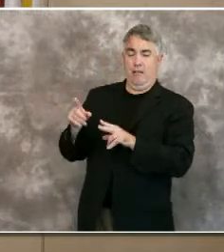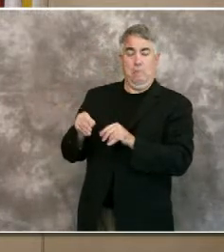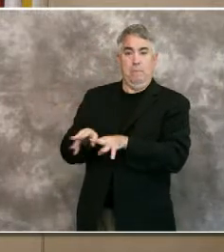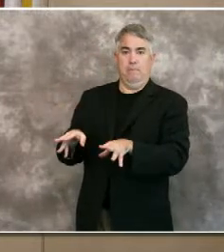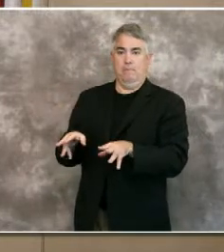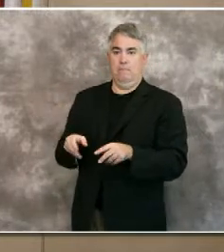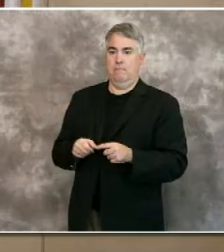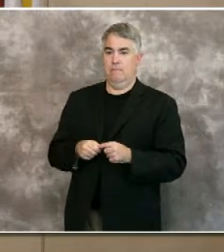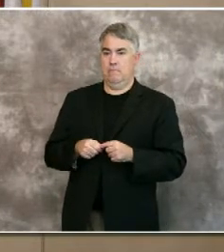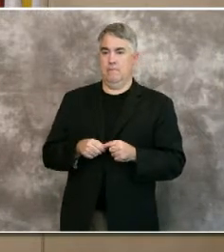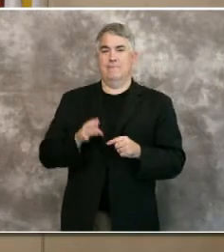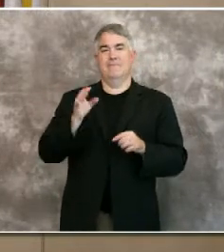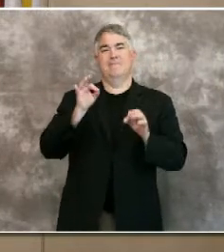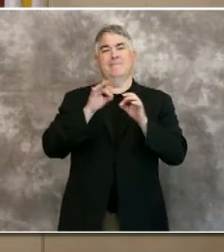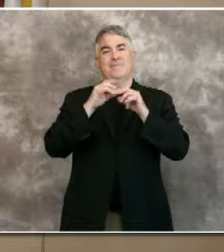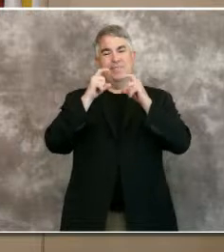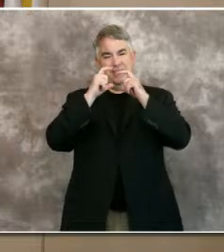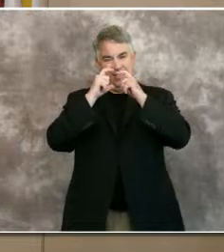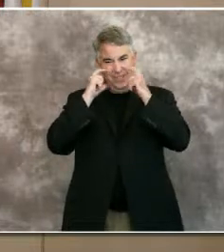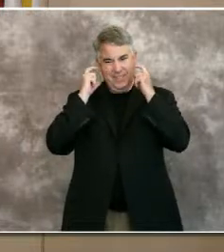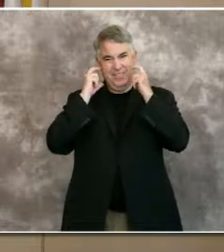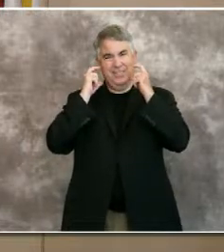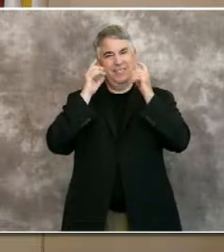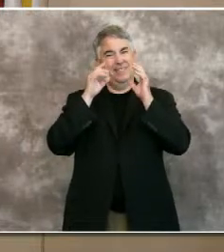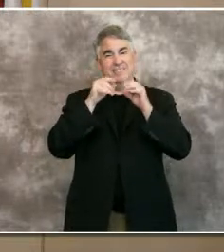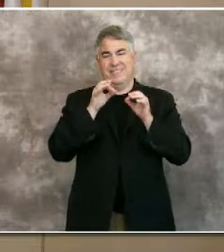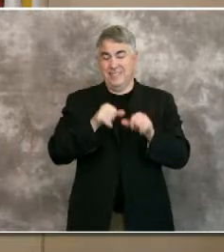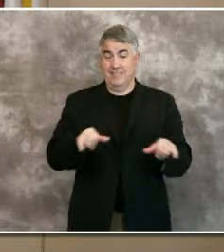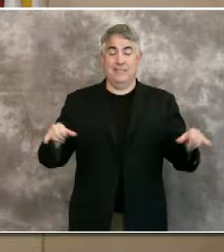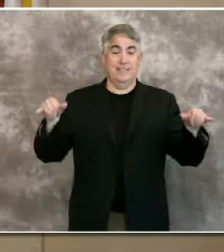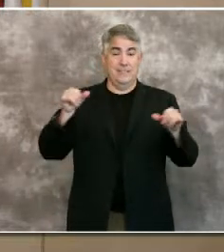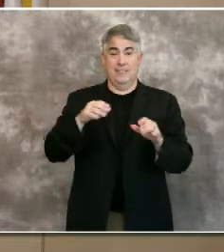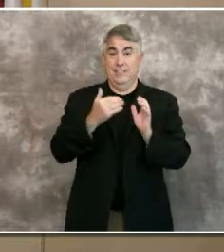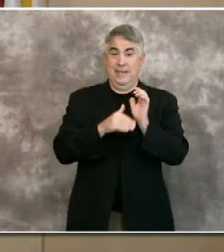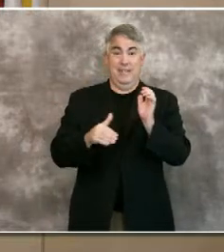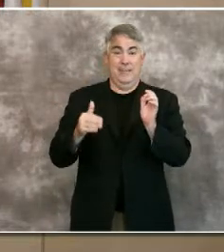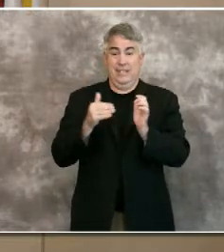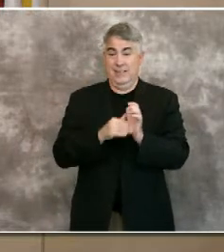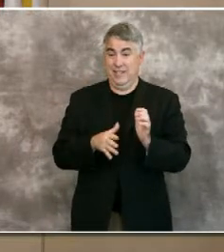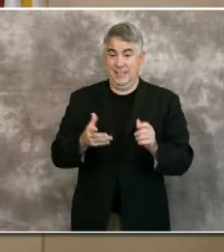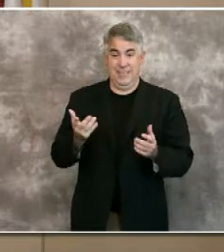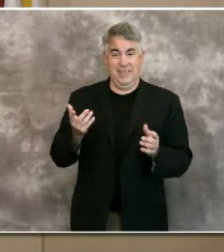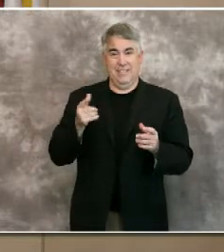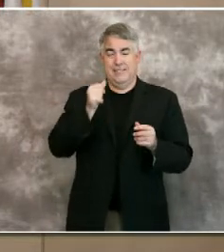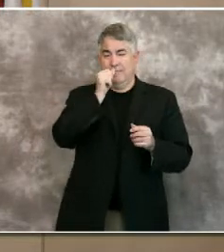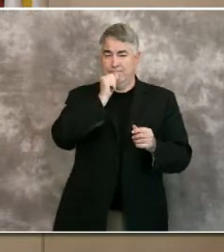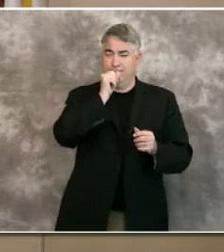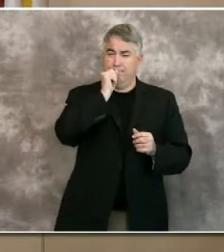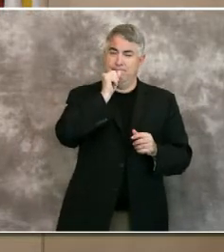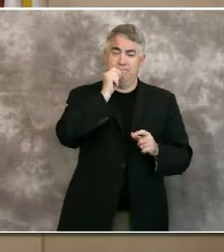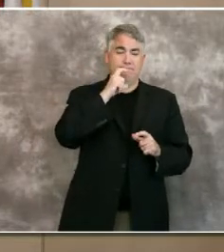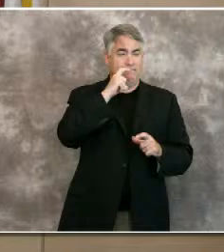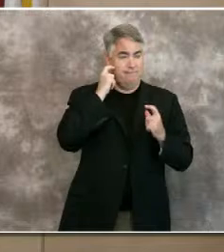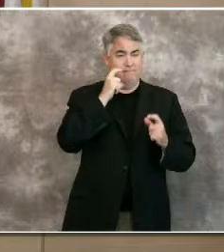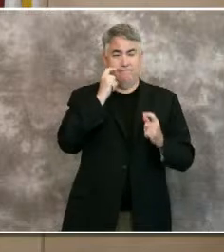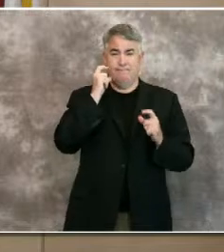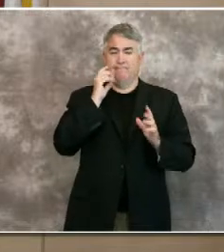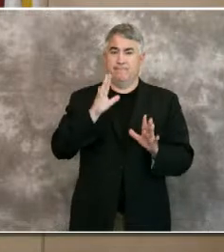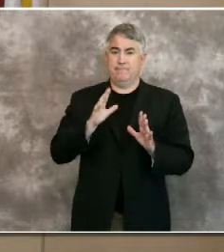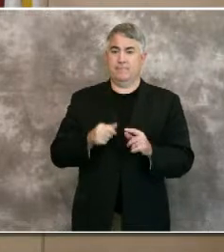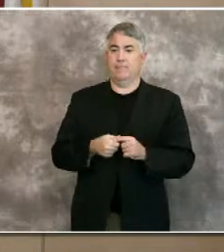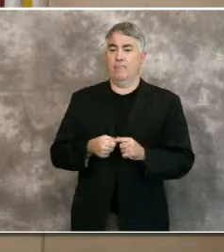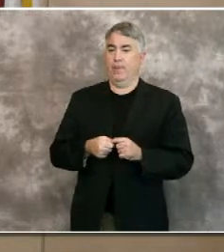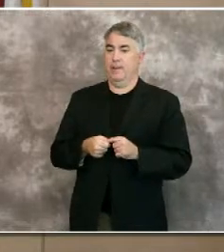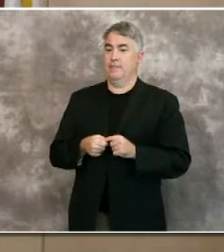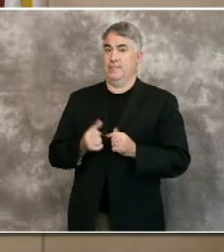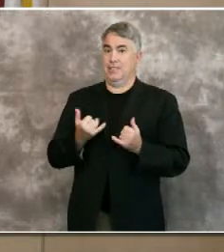covering guidance from the state is coming at a very important time, because as we open up and people think that they can